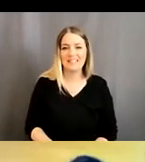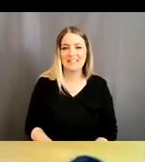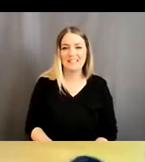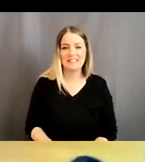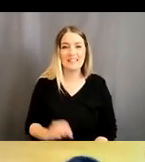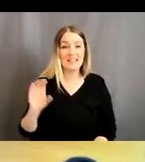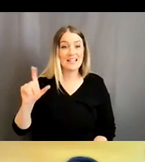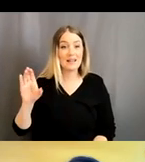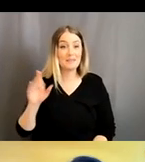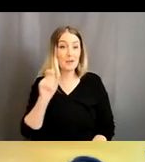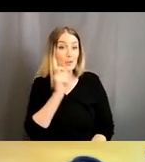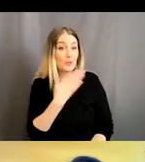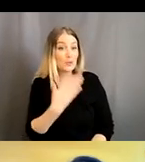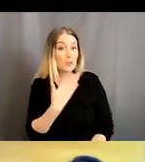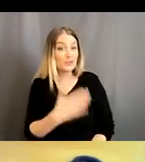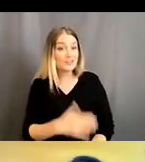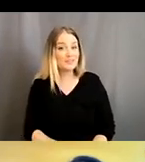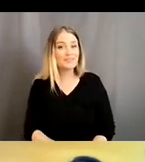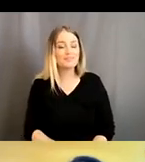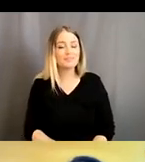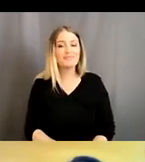Cool. Thank you, guys. I know it's an